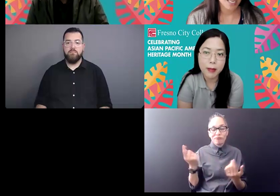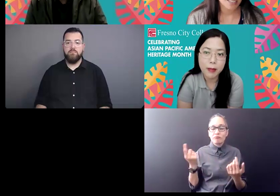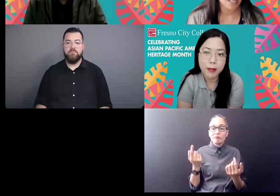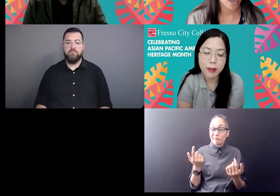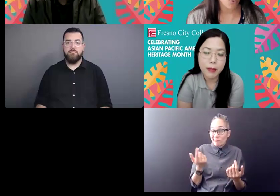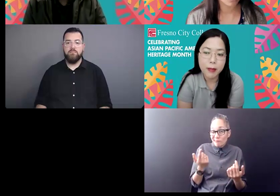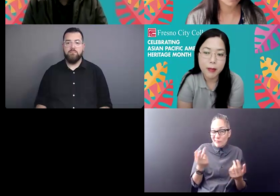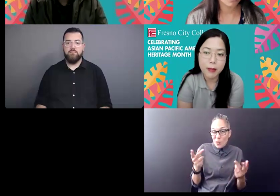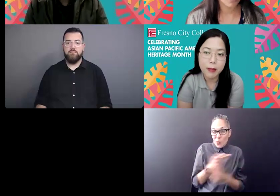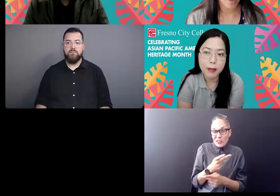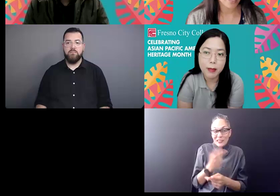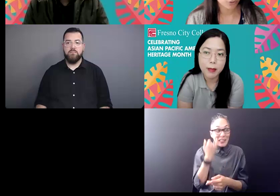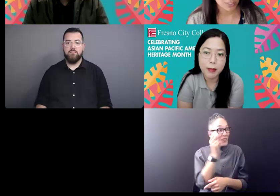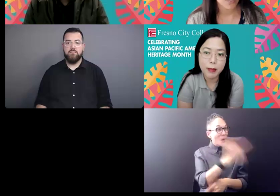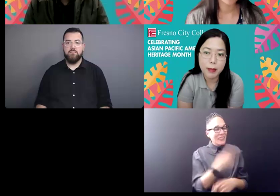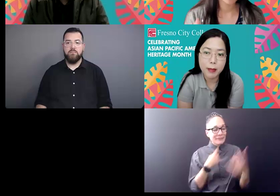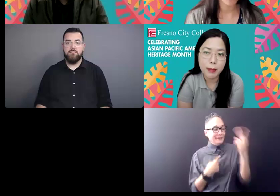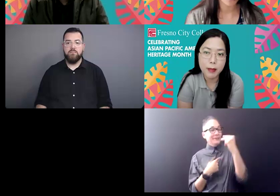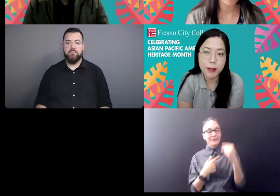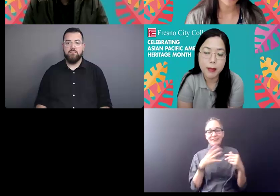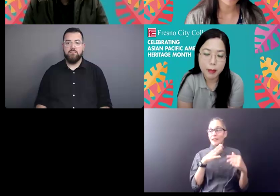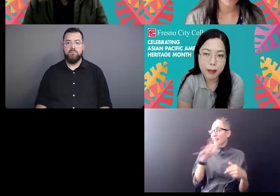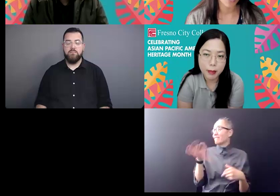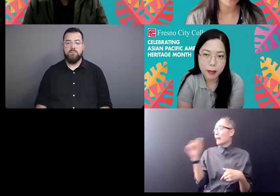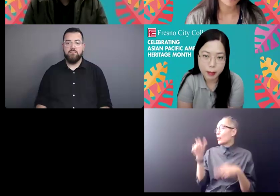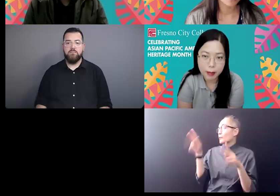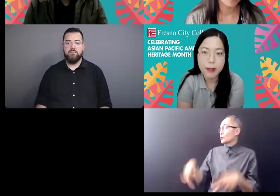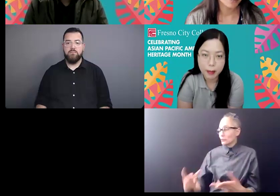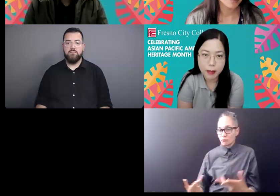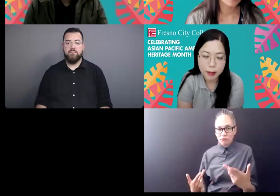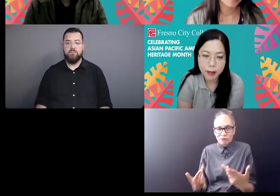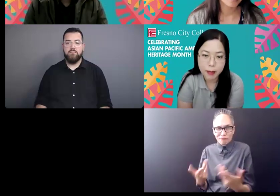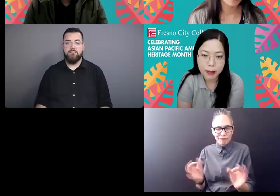could say is no. And then you just find another route if it doesn't work out.